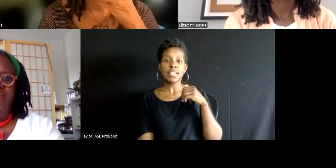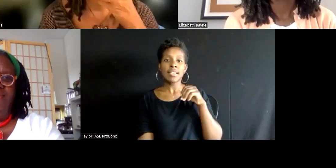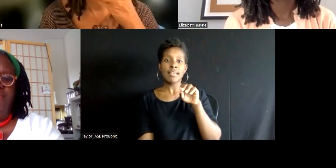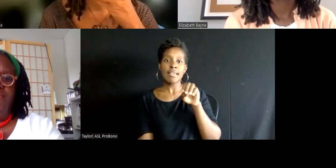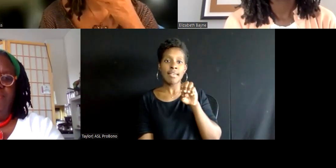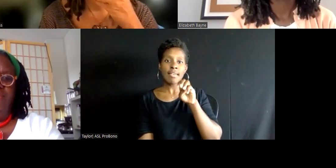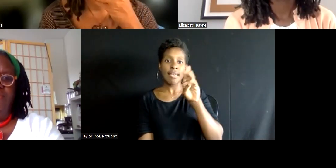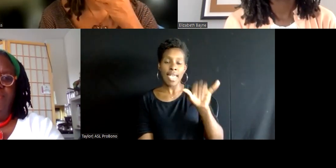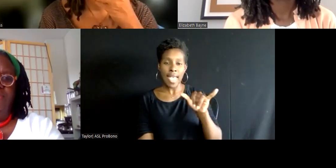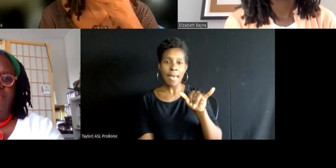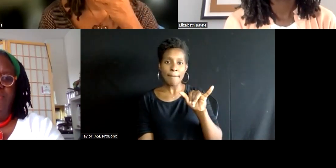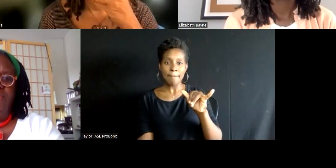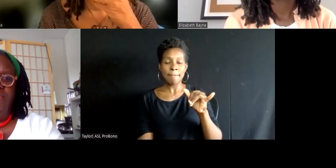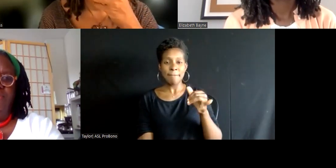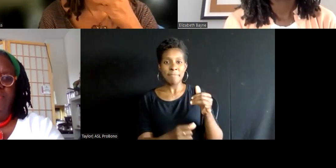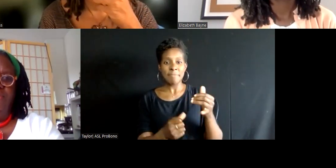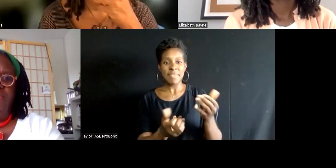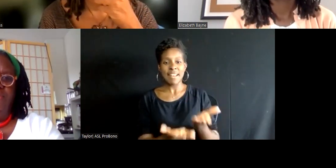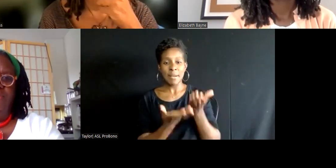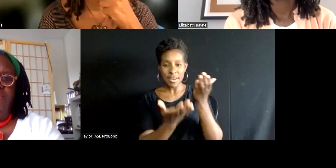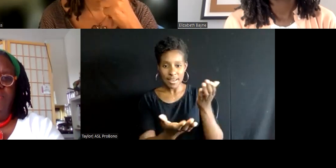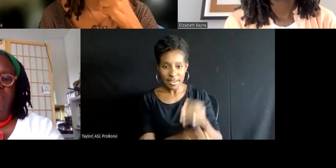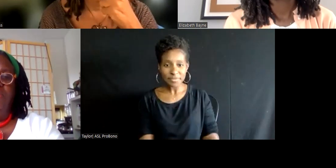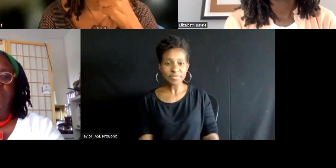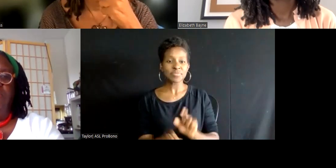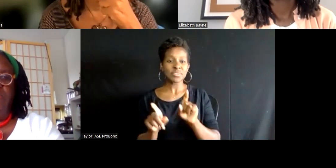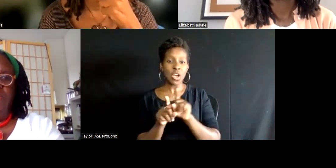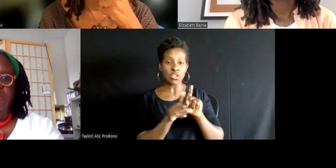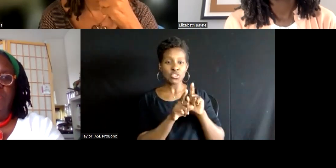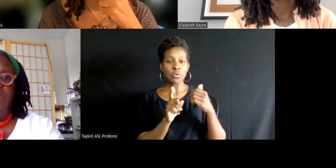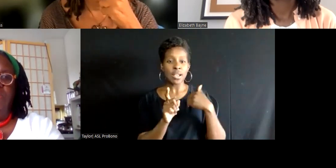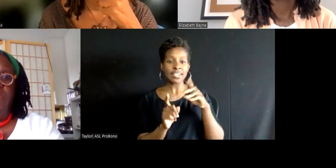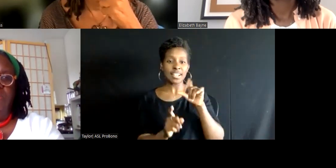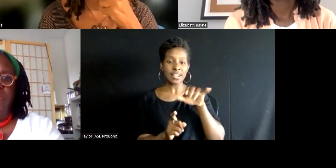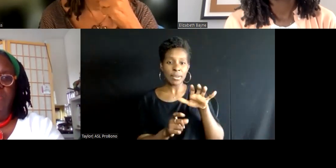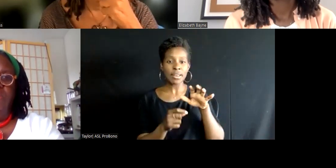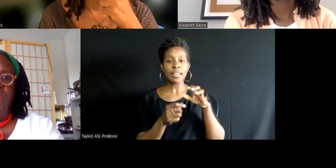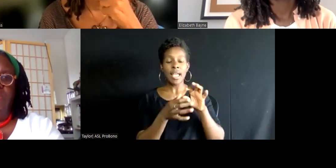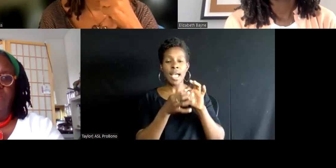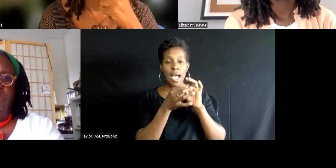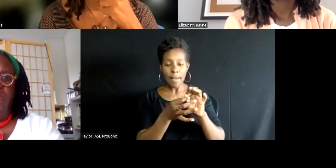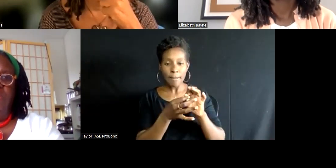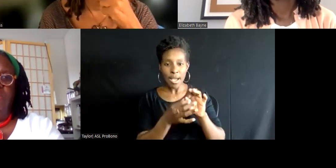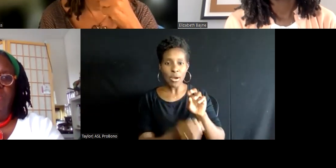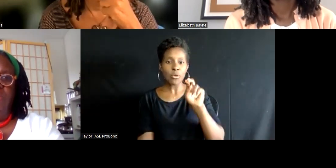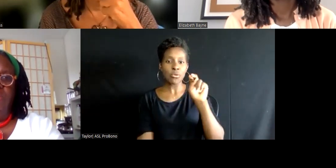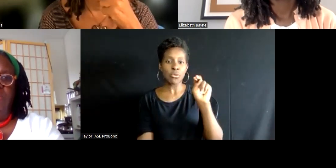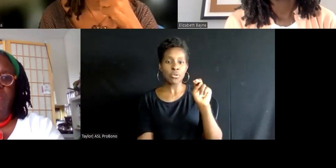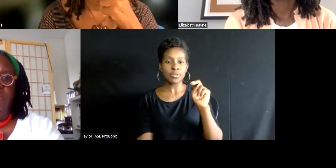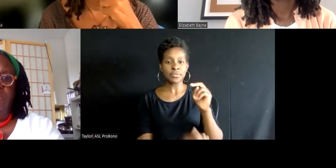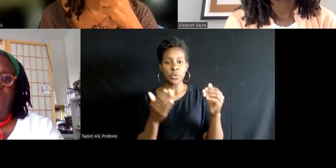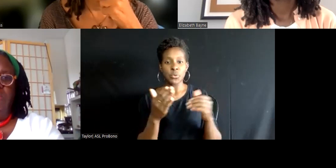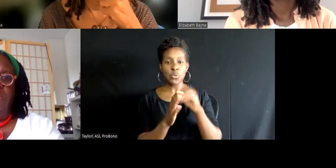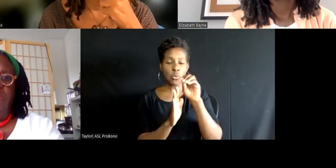also directed a documentary about post-Katrina New Orleans, covered Haiti, and explored class in Black